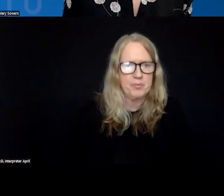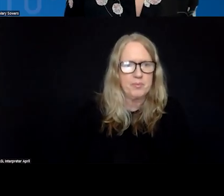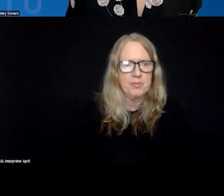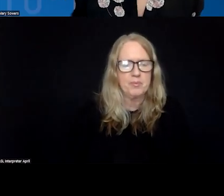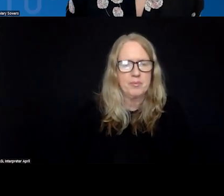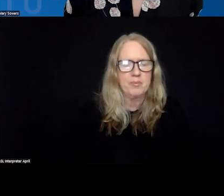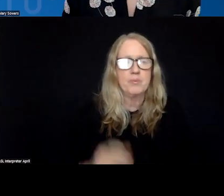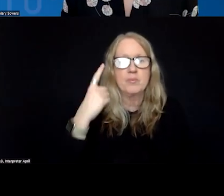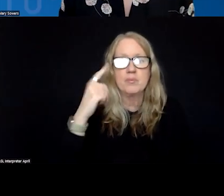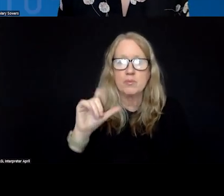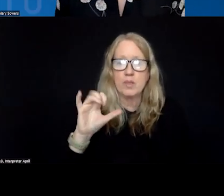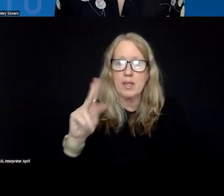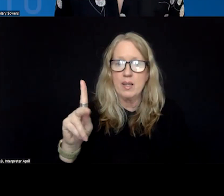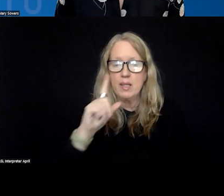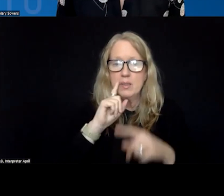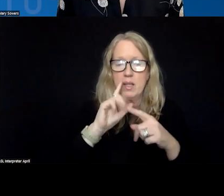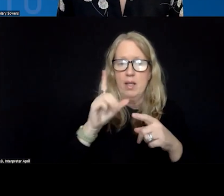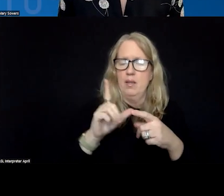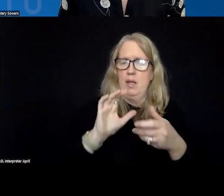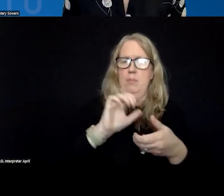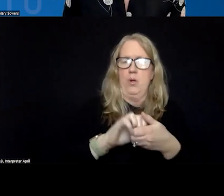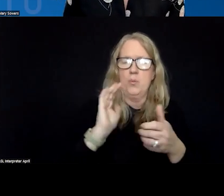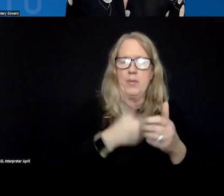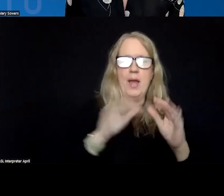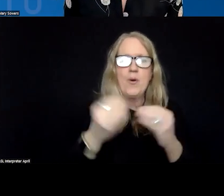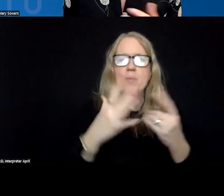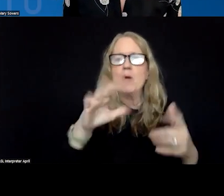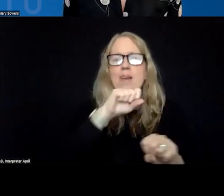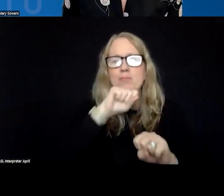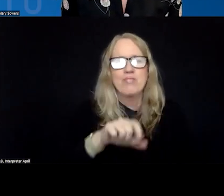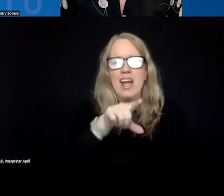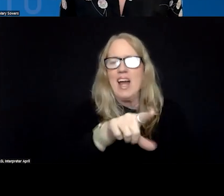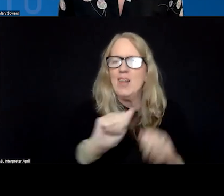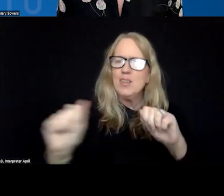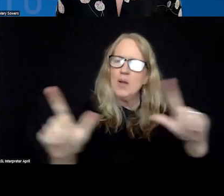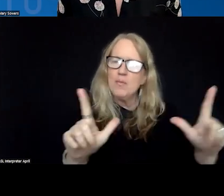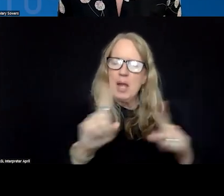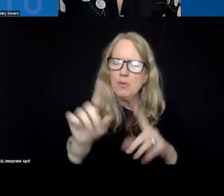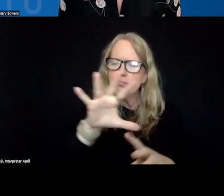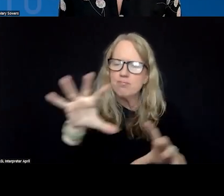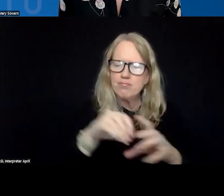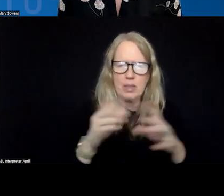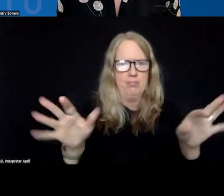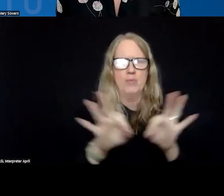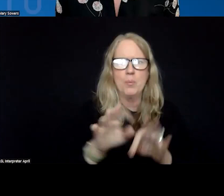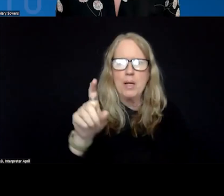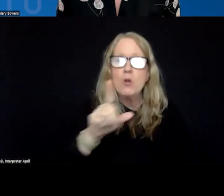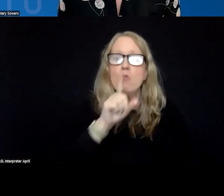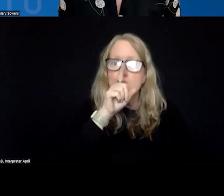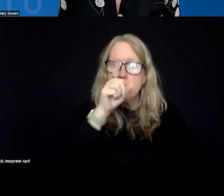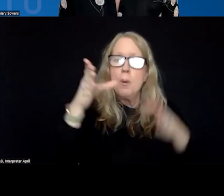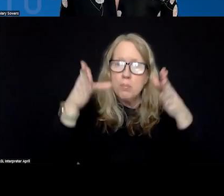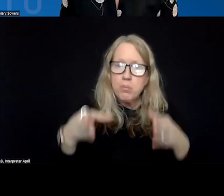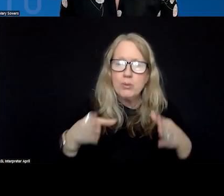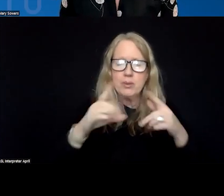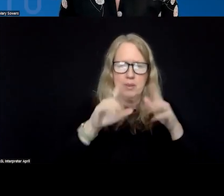So the Link Center partner organizations, I love this slide because I think it really embodies what's necessary to have a real person-centered approach to